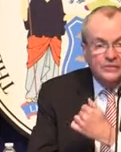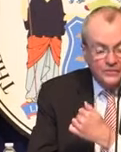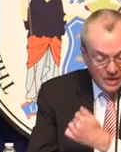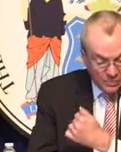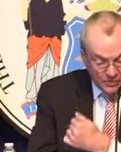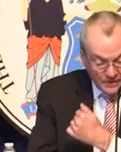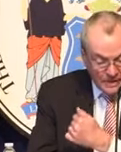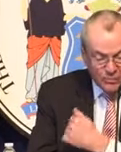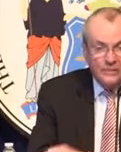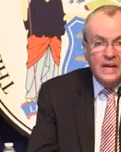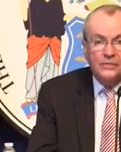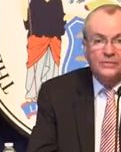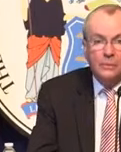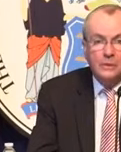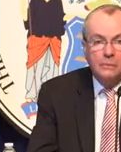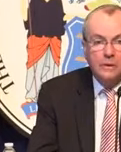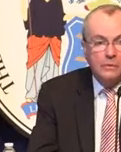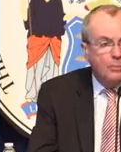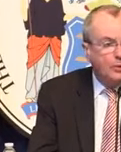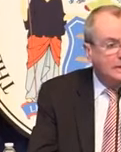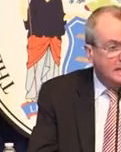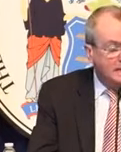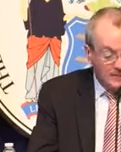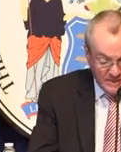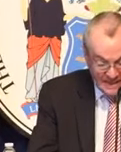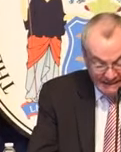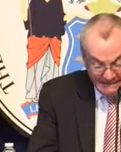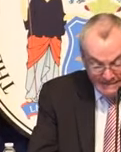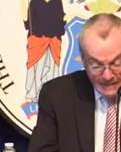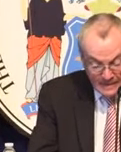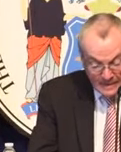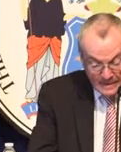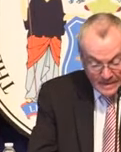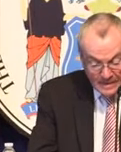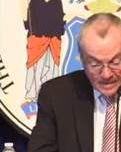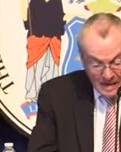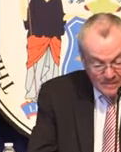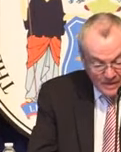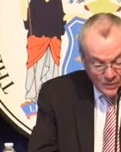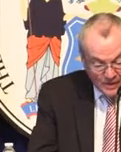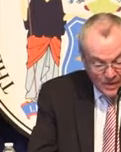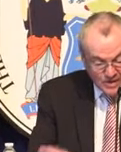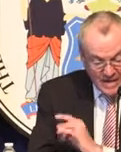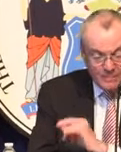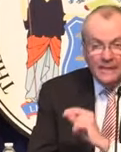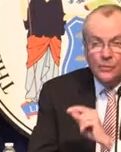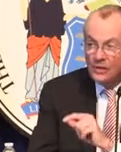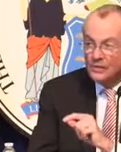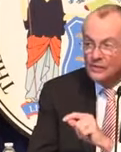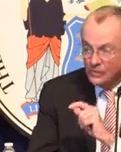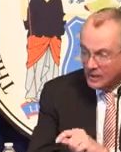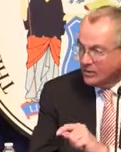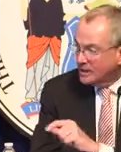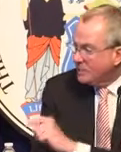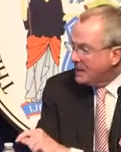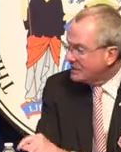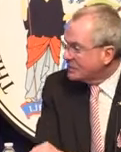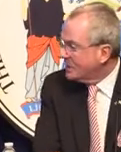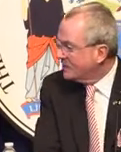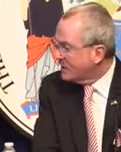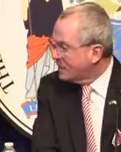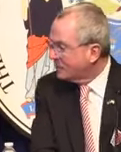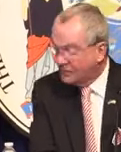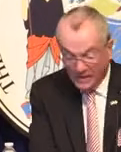First, the number of deaths that we report on any given day does not mean that we lost that many residents literally in the